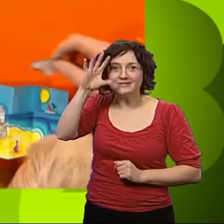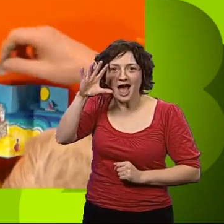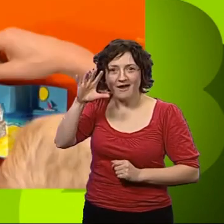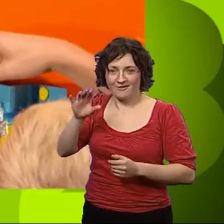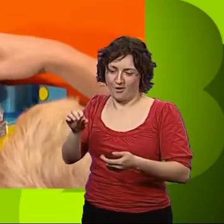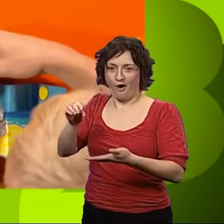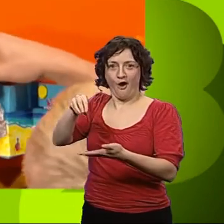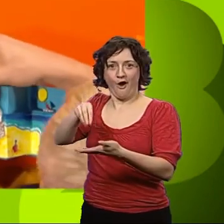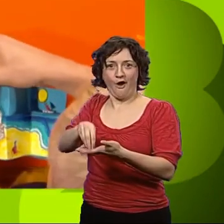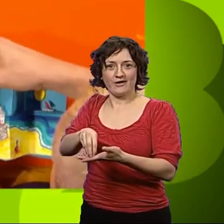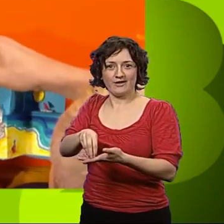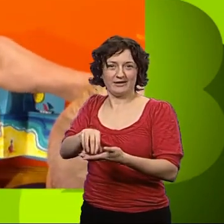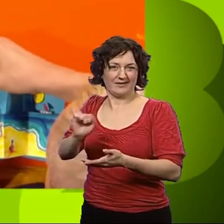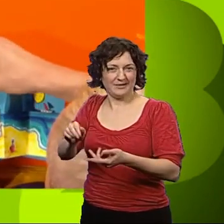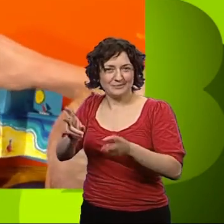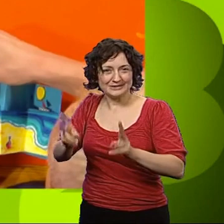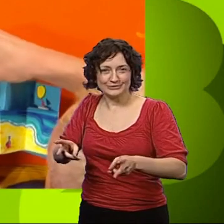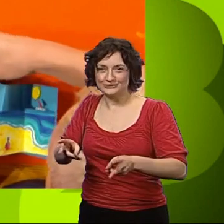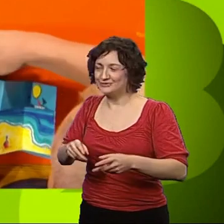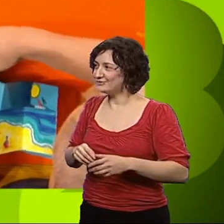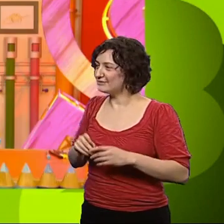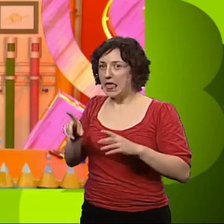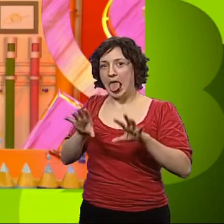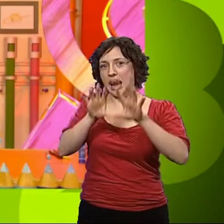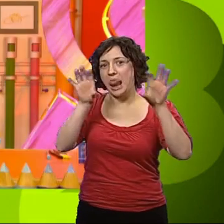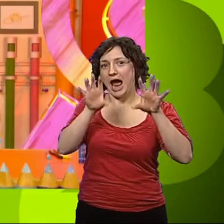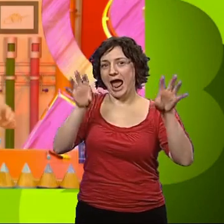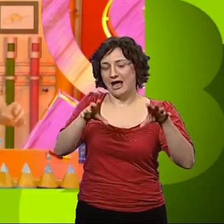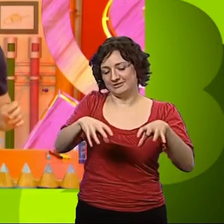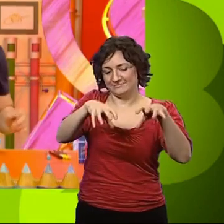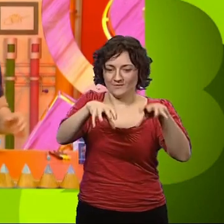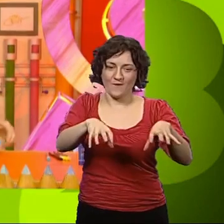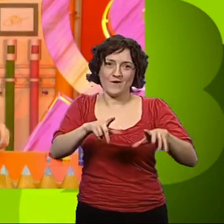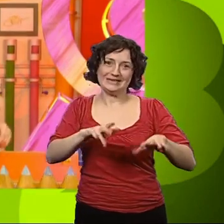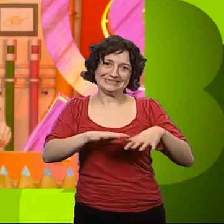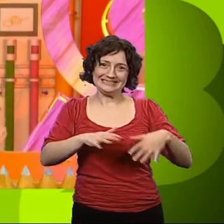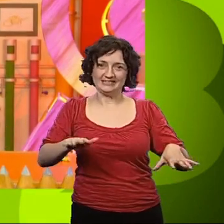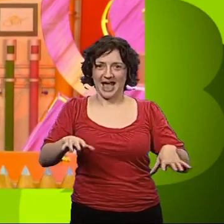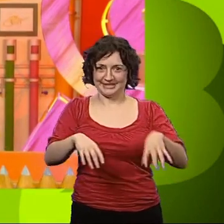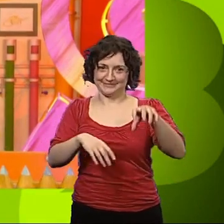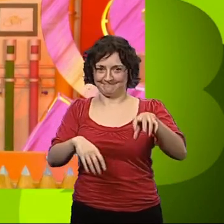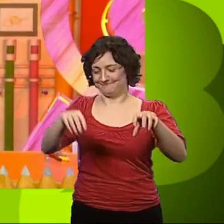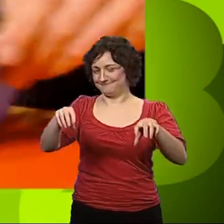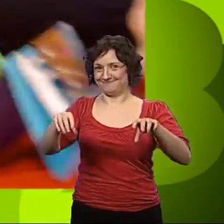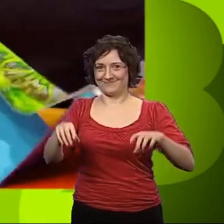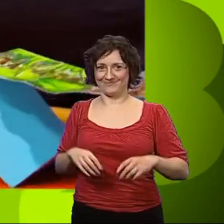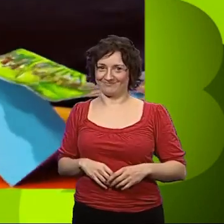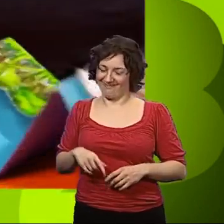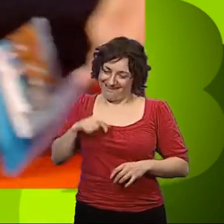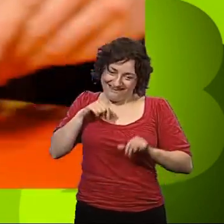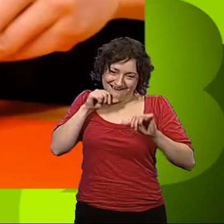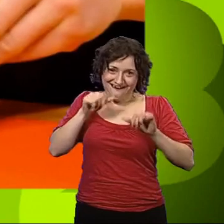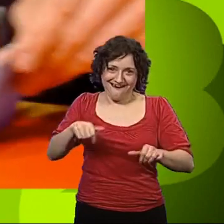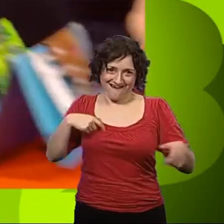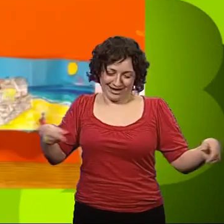beach, stick on a nice fluffy cloud for the seaside town, and there you have a record of your favourite journey in an